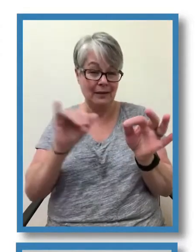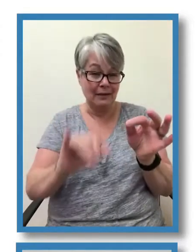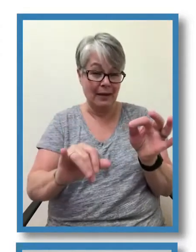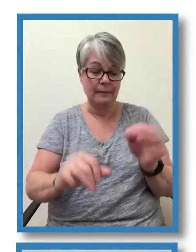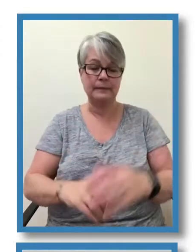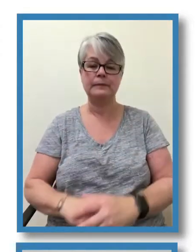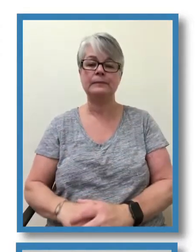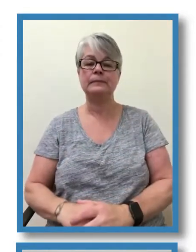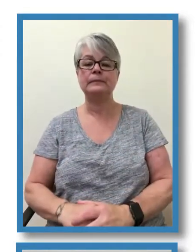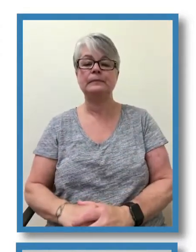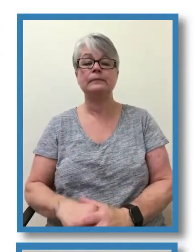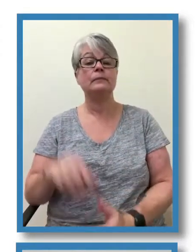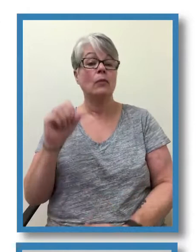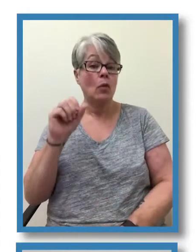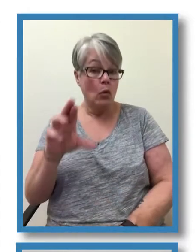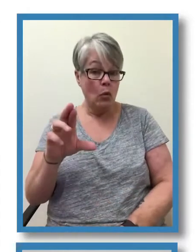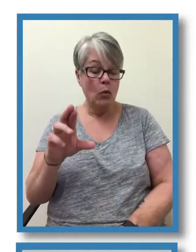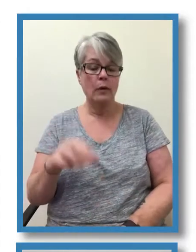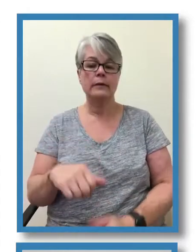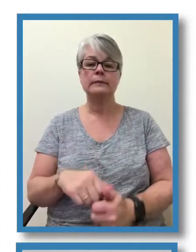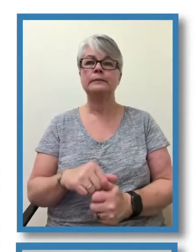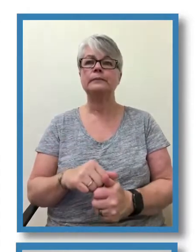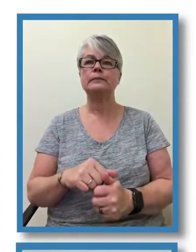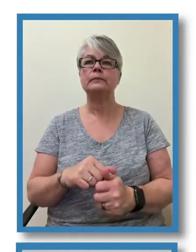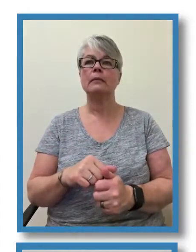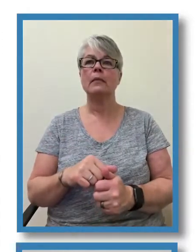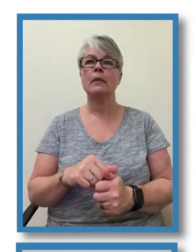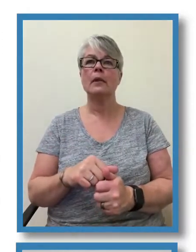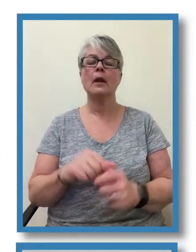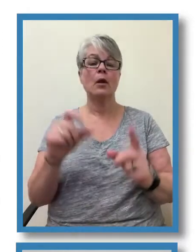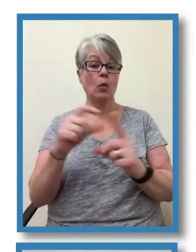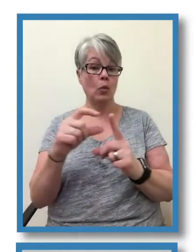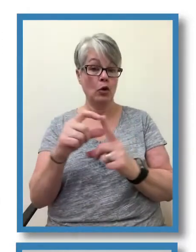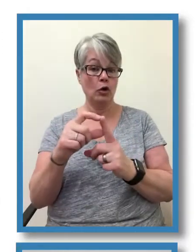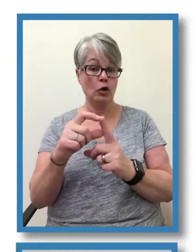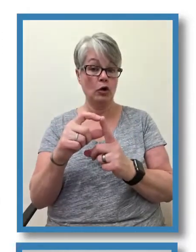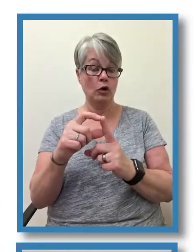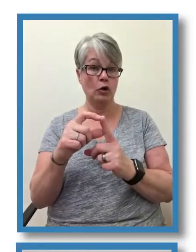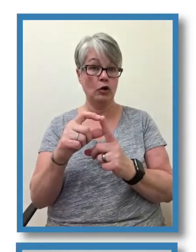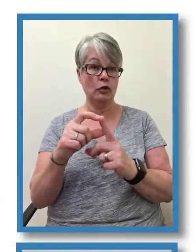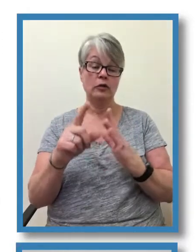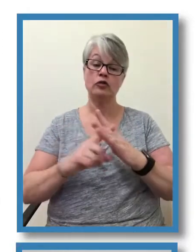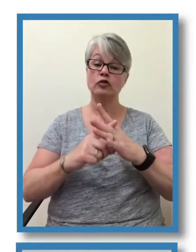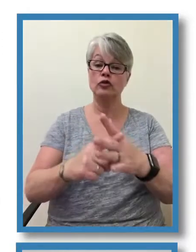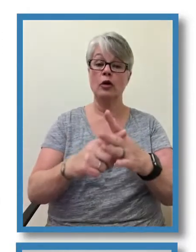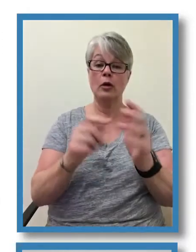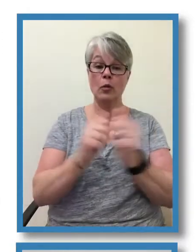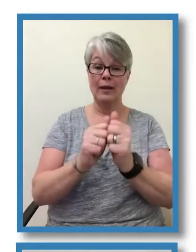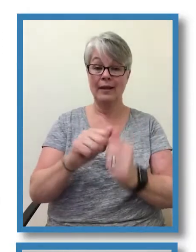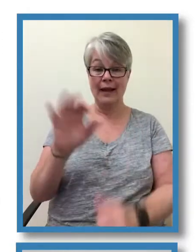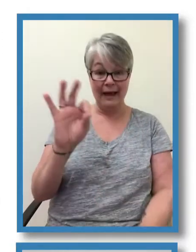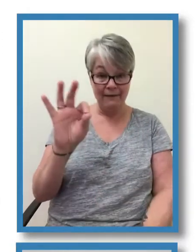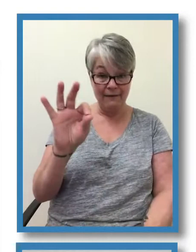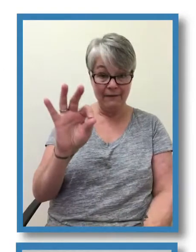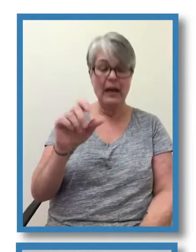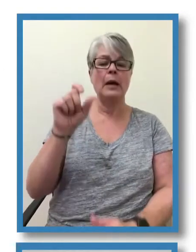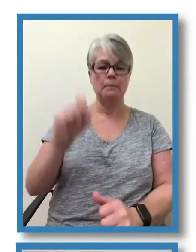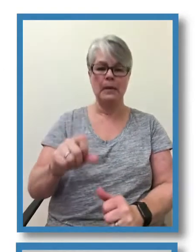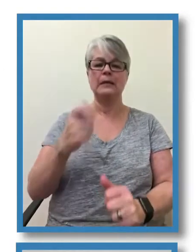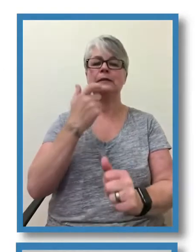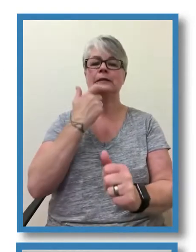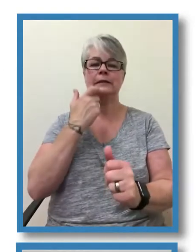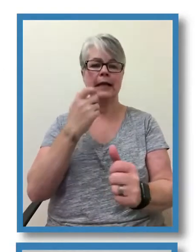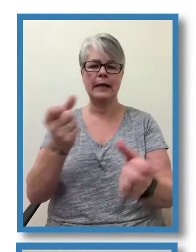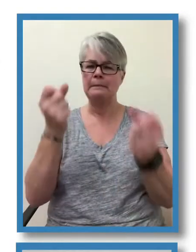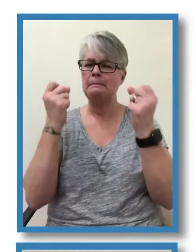at fluency, and it's verbal fluency, what's particularly called phonemic fluency. And then there's a couple